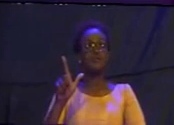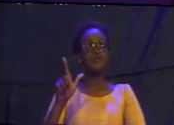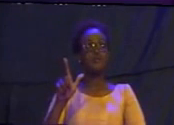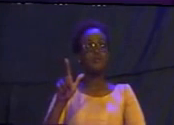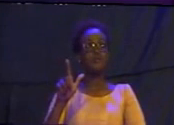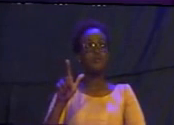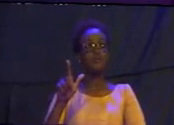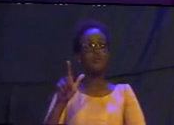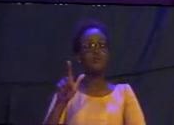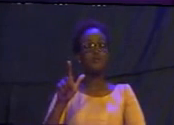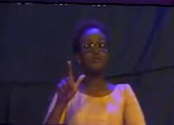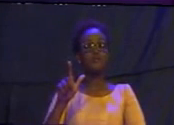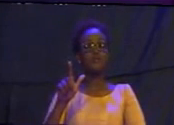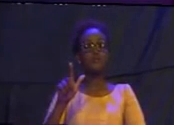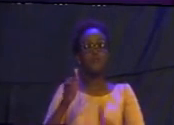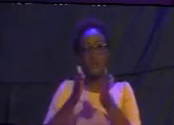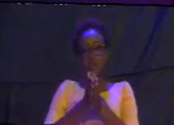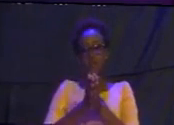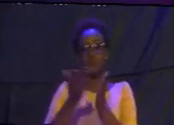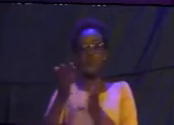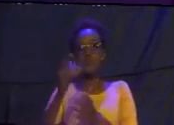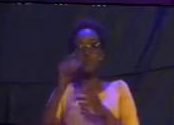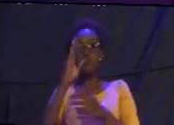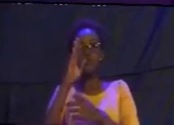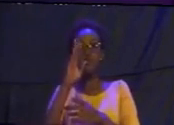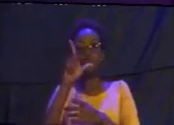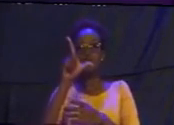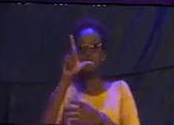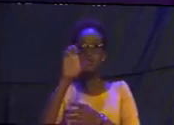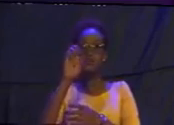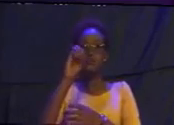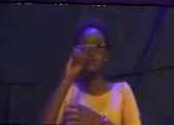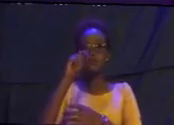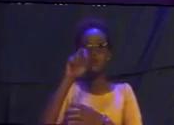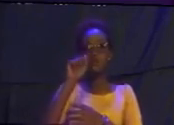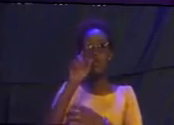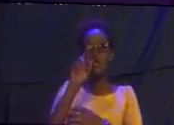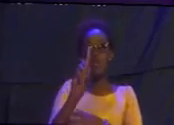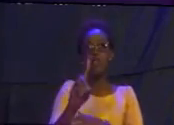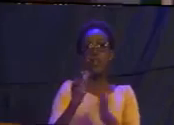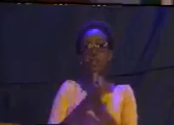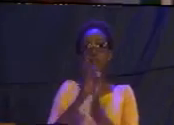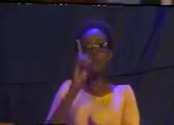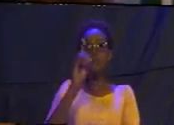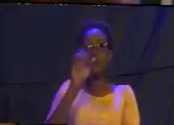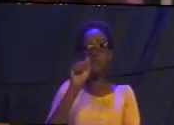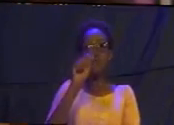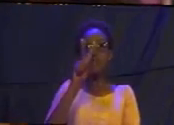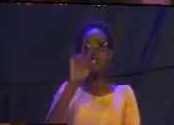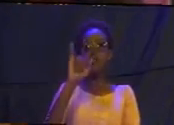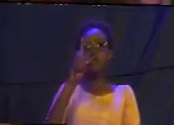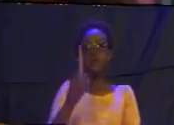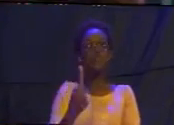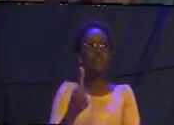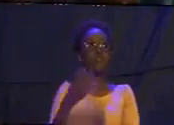Samuel. Na Professor Leonard. And Professor Leonard, Hamena David, and David,